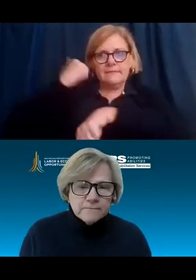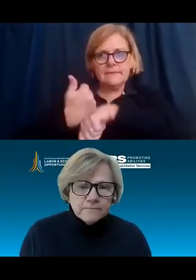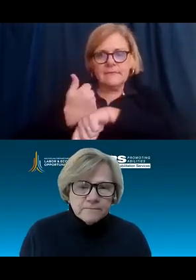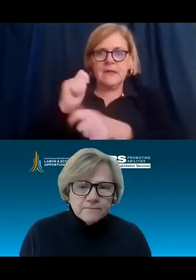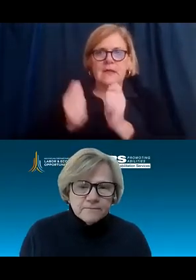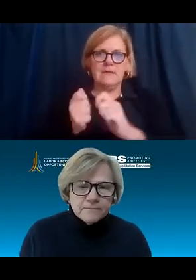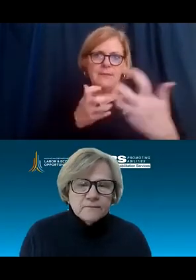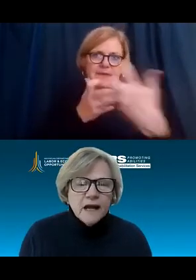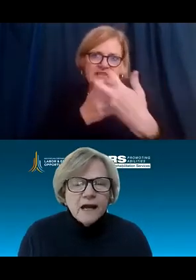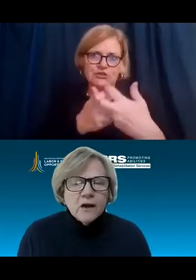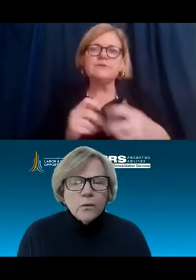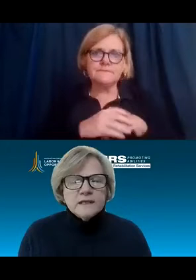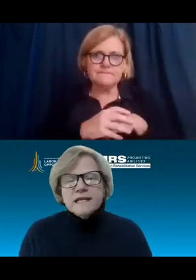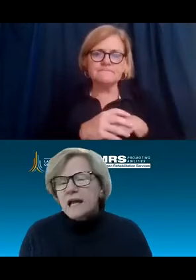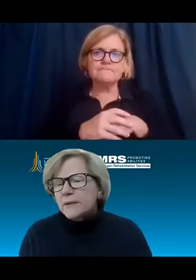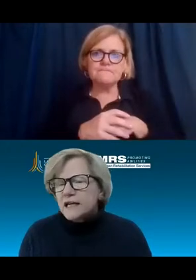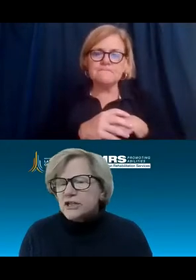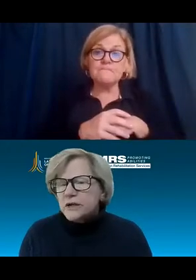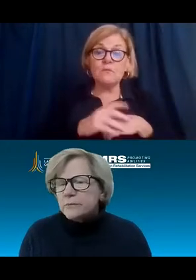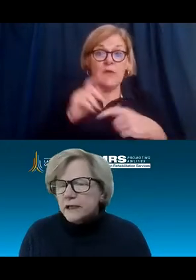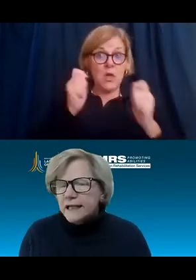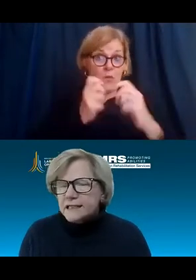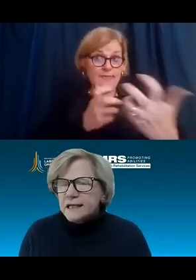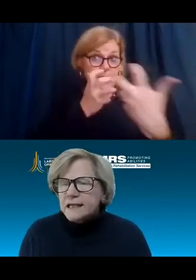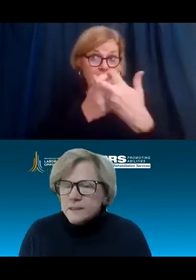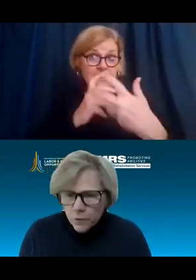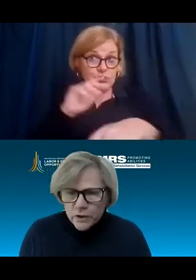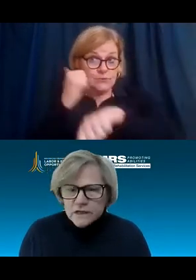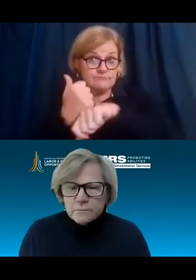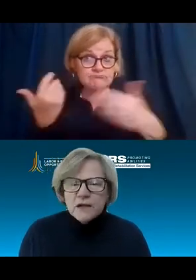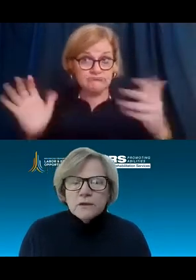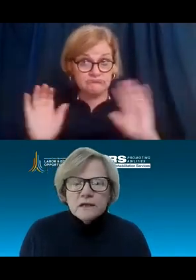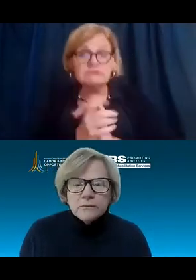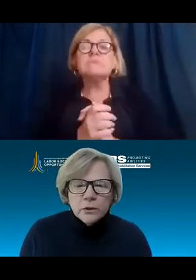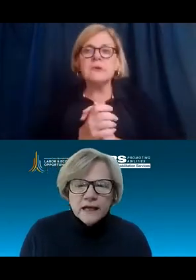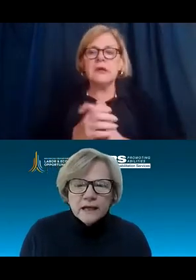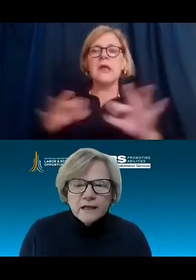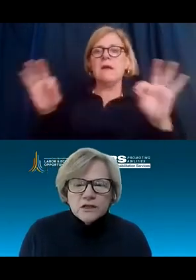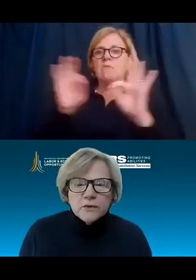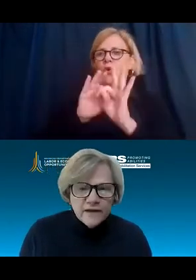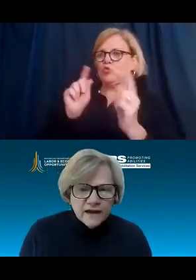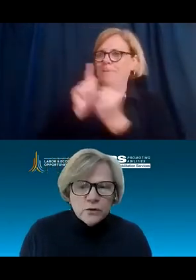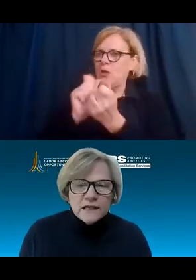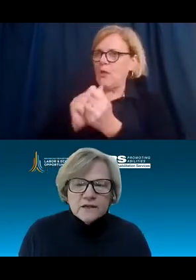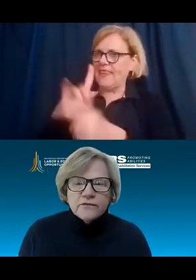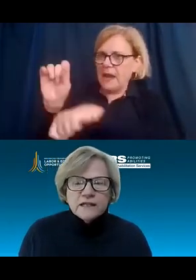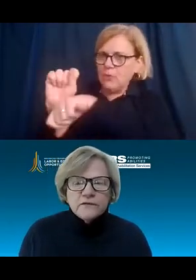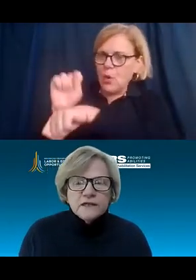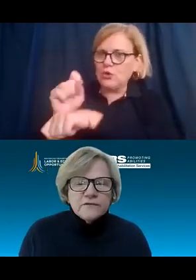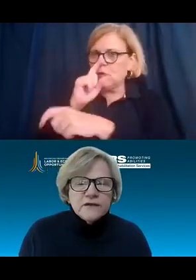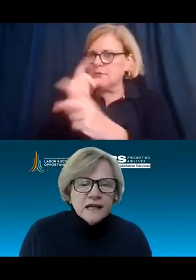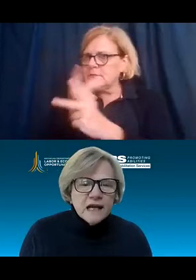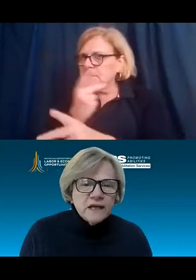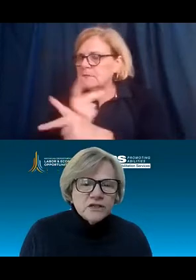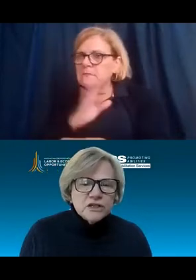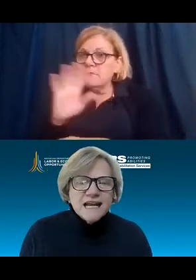accommodations. Once the accommodations are in place, it's important to meet with the employee to evaluate the effectiveness